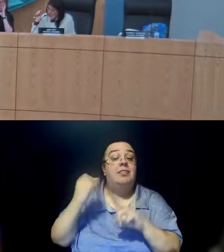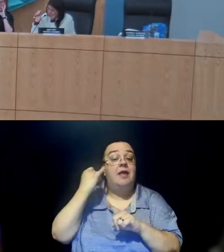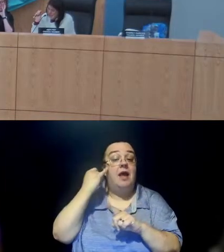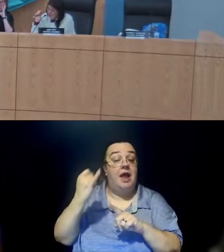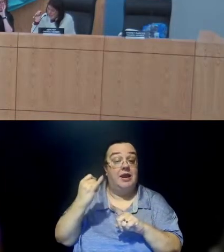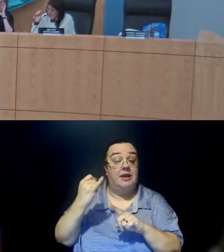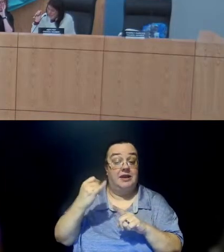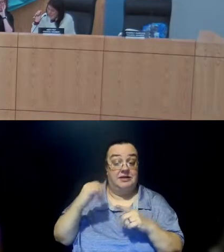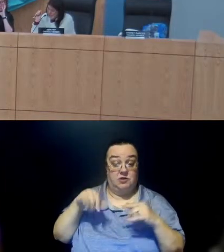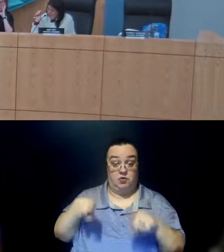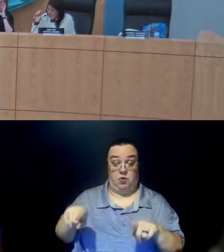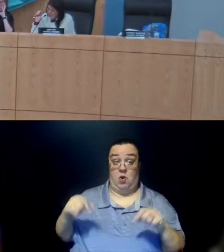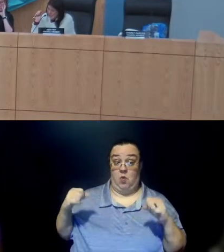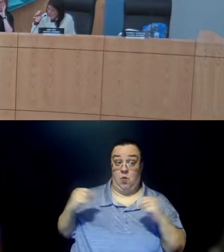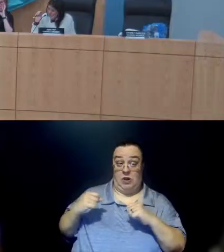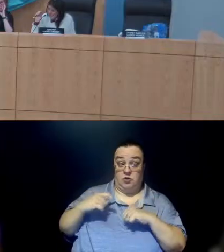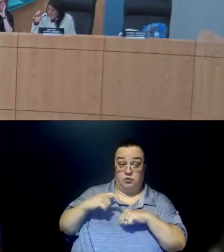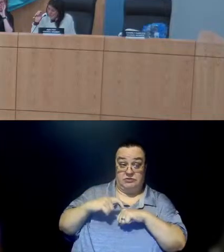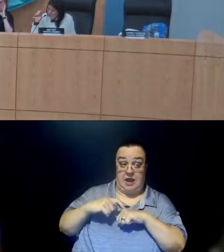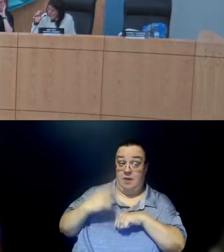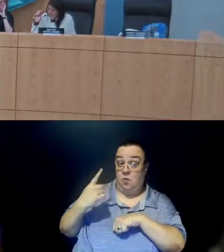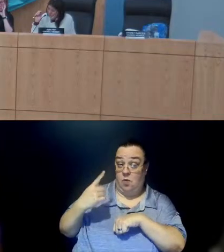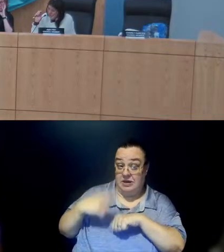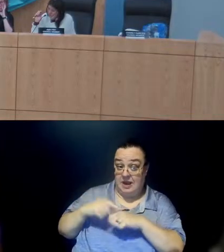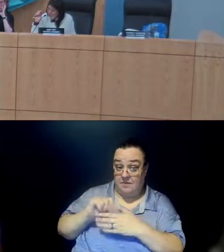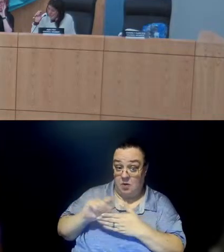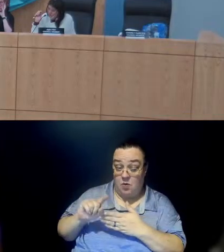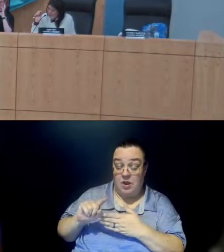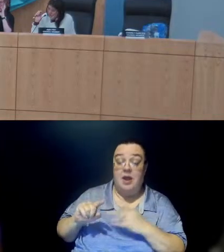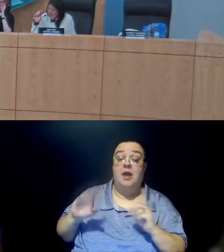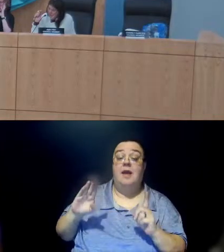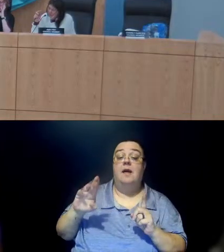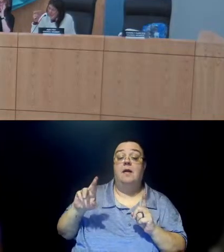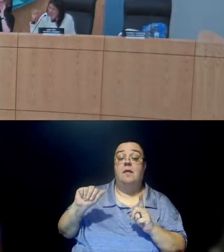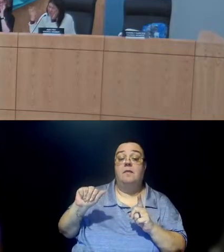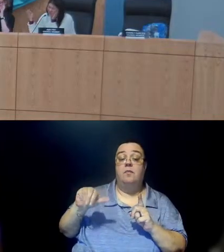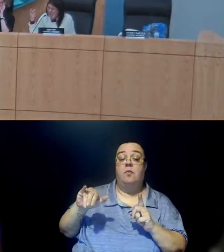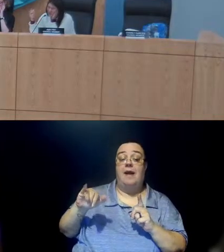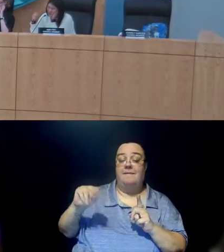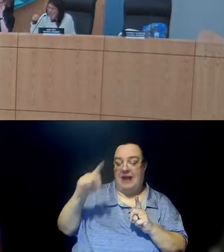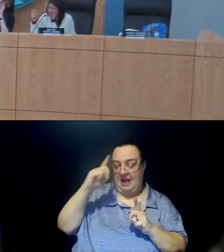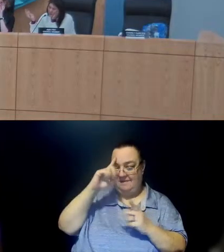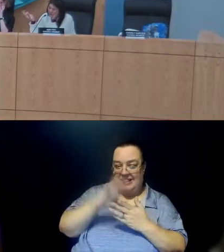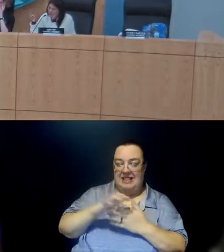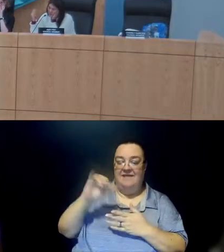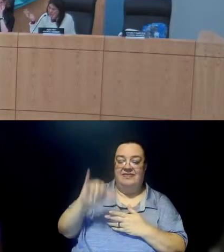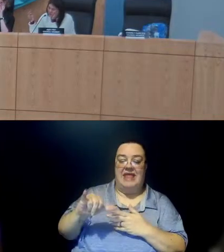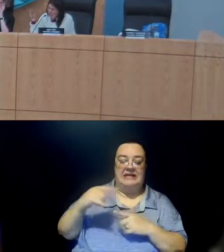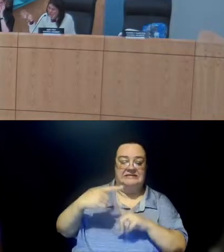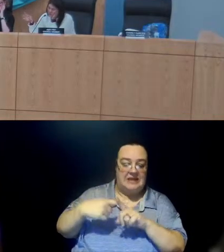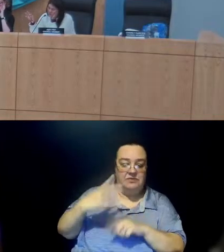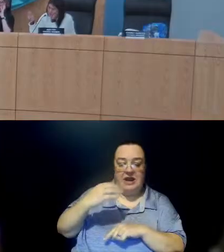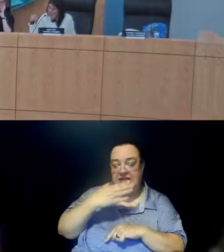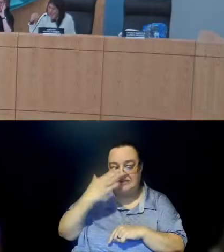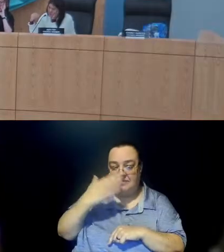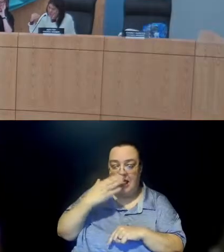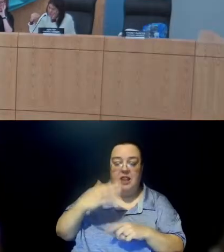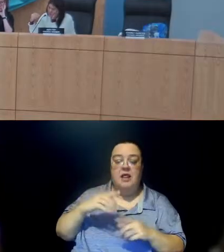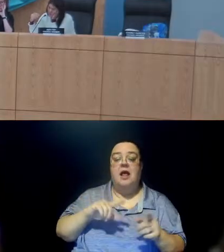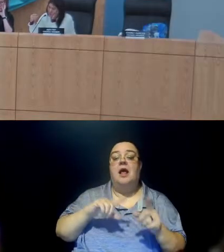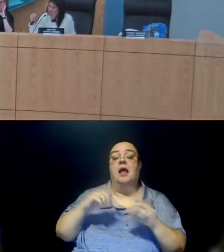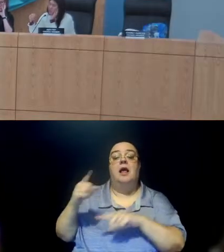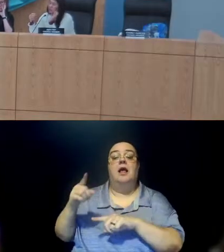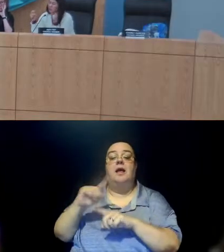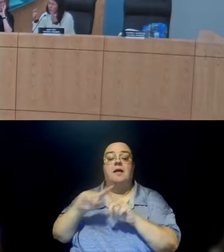winter, 1 time a week, I believe that might be because of the temperature and the smells. temperature and the smells, but then in the summer, just sanitation, because a lot